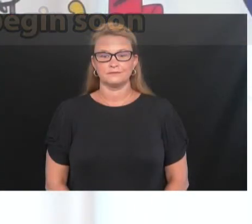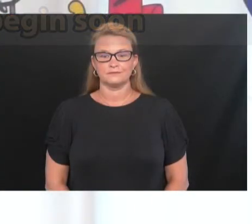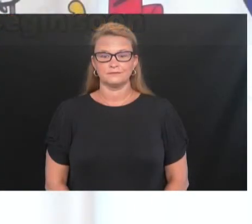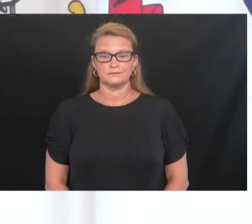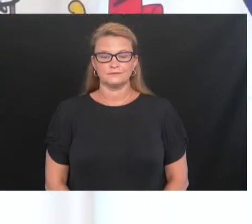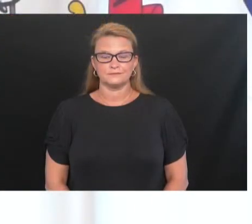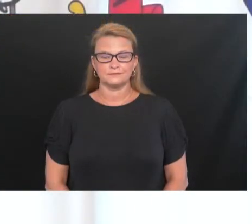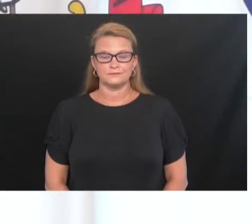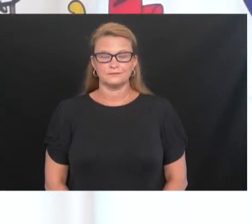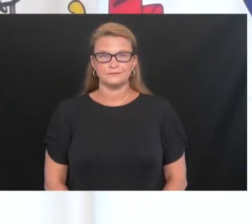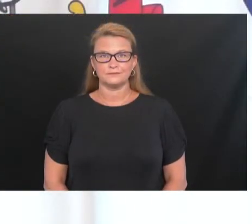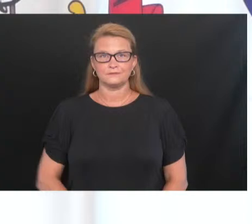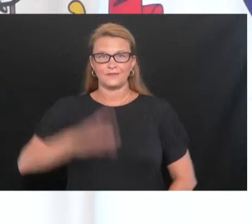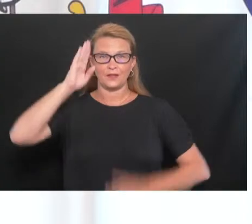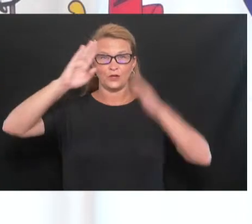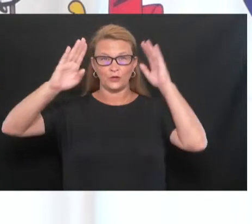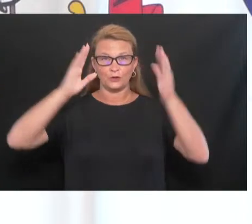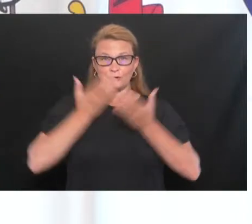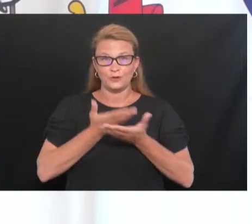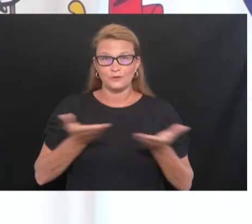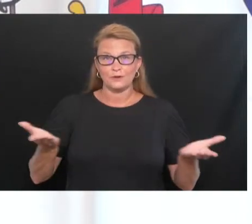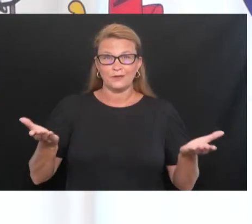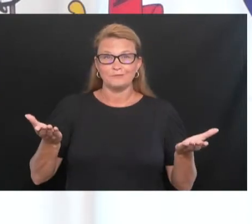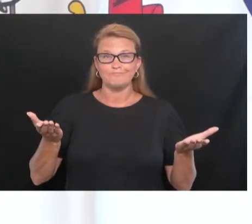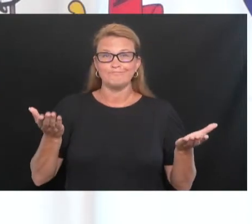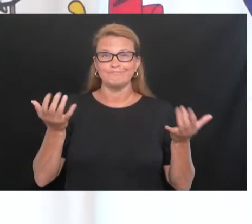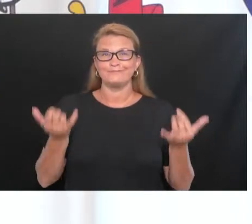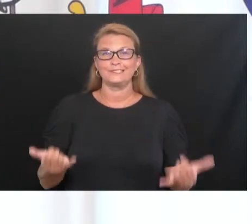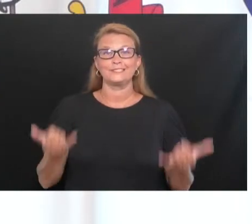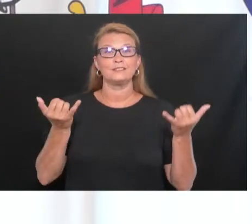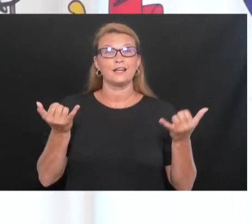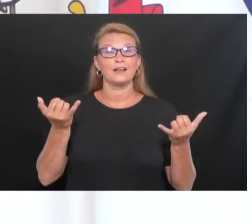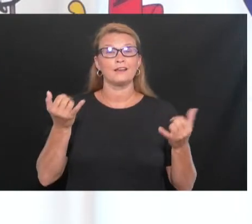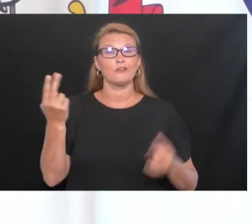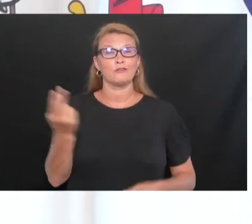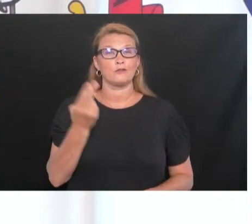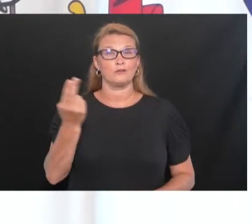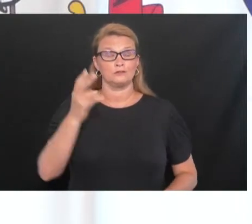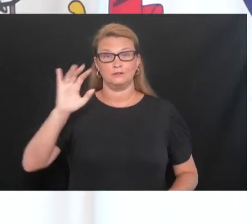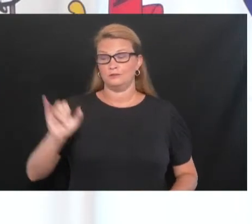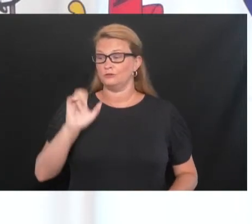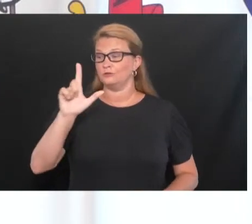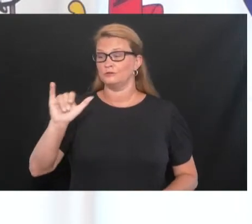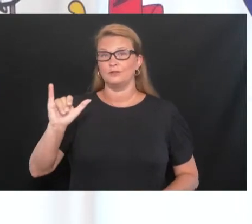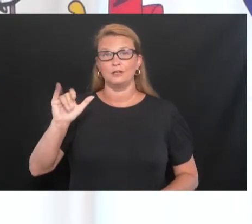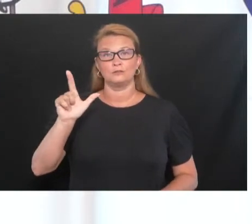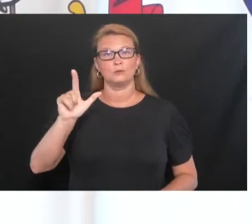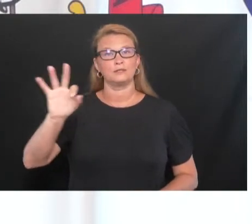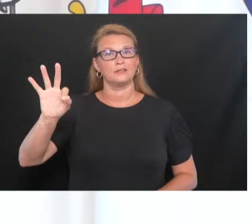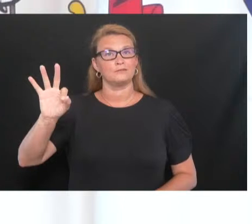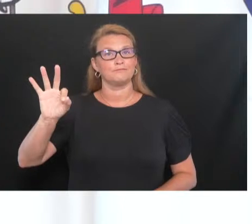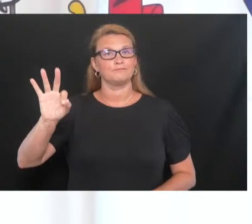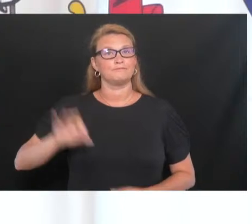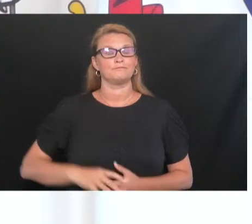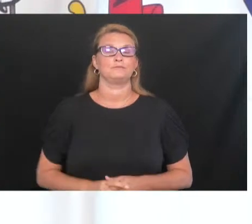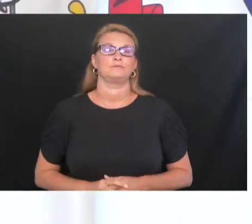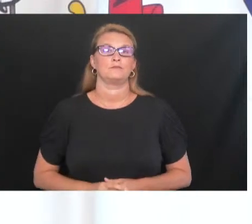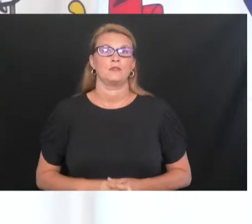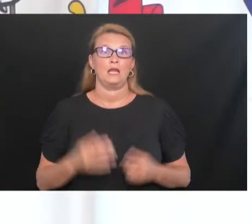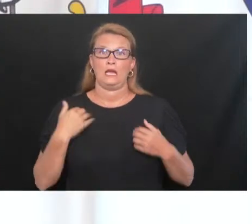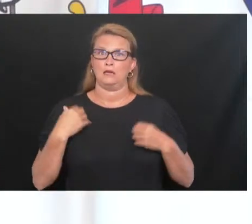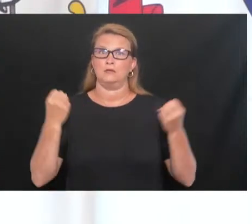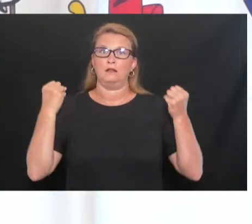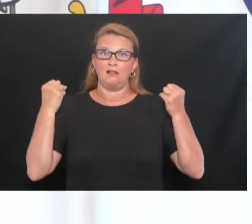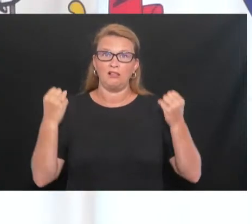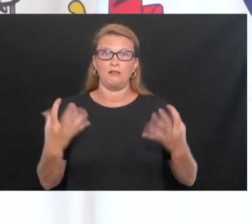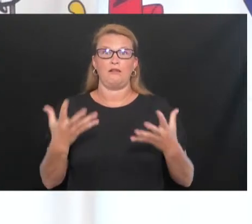Hello, everyone. It's Thursday, July the 29th. We've got a lot of news to tell